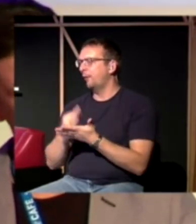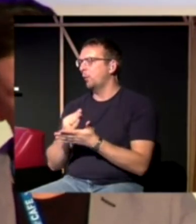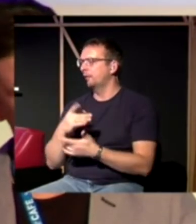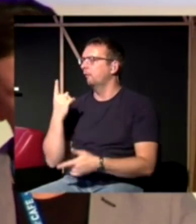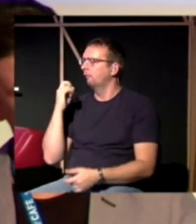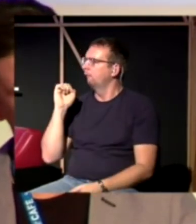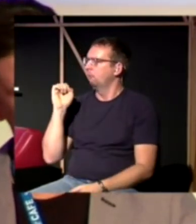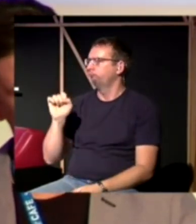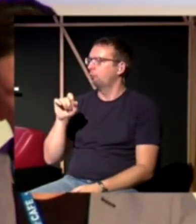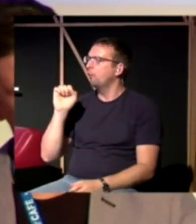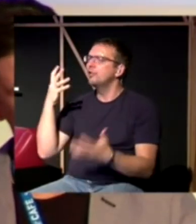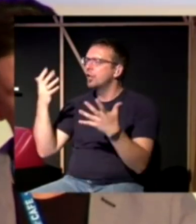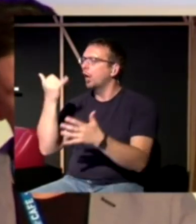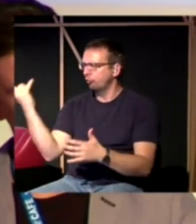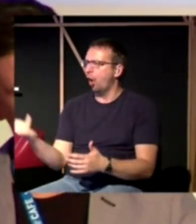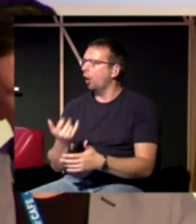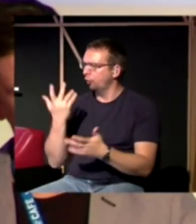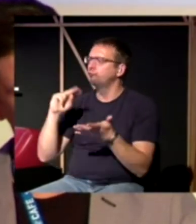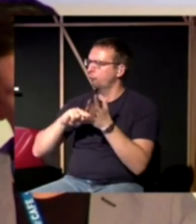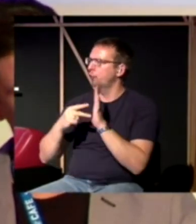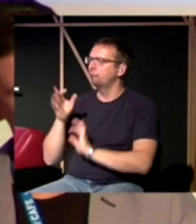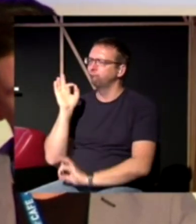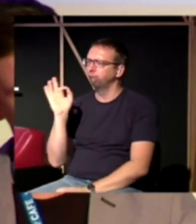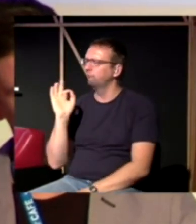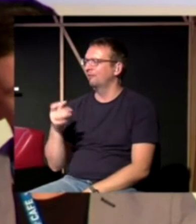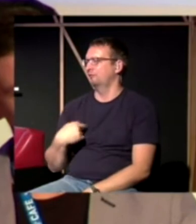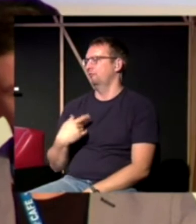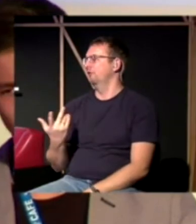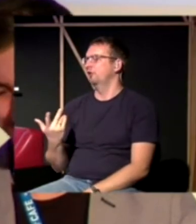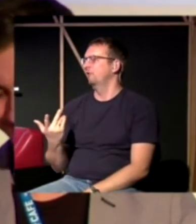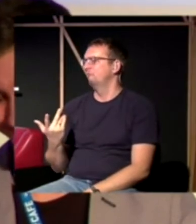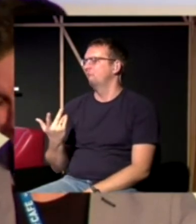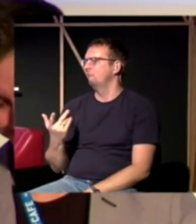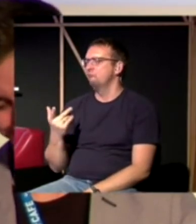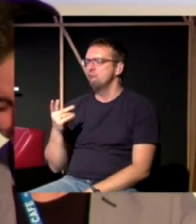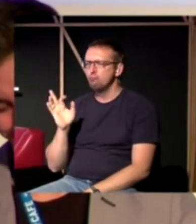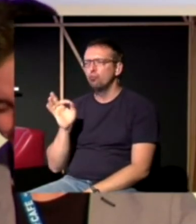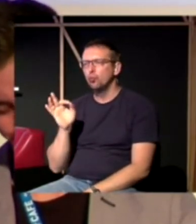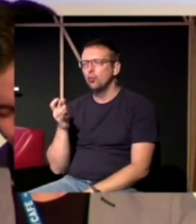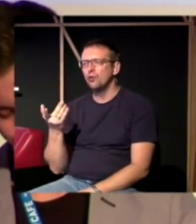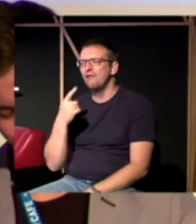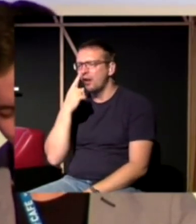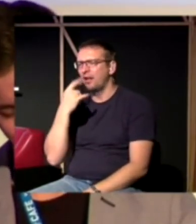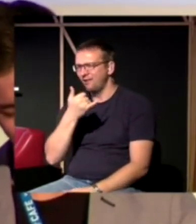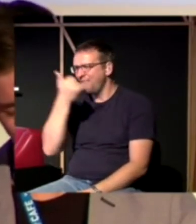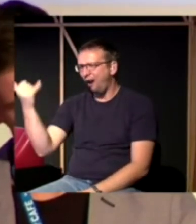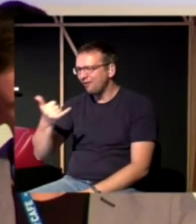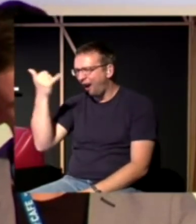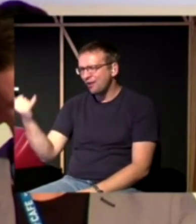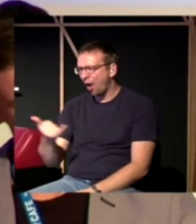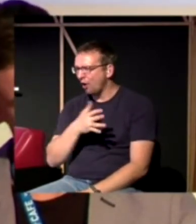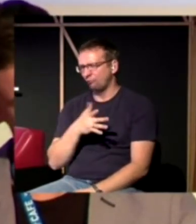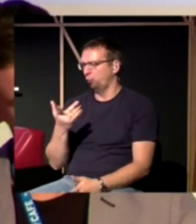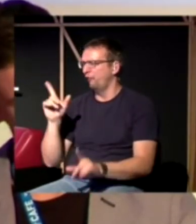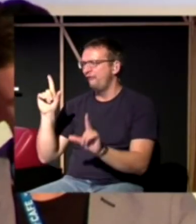initial cost is still only, 20 seconds of Neymar's appearance? Something like that? So there's not a big